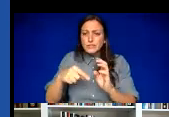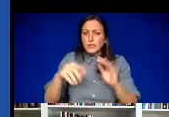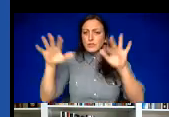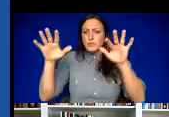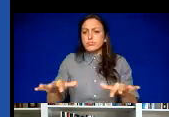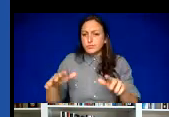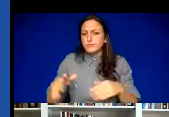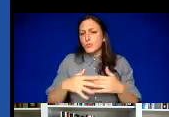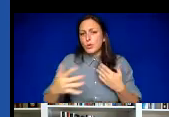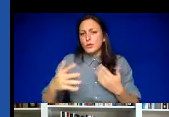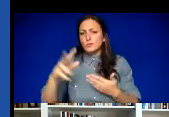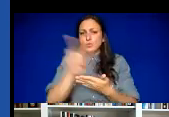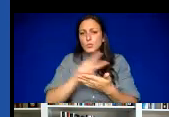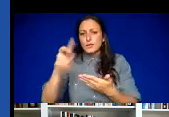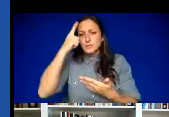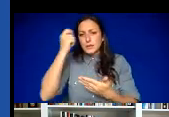period?